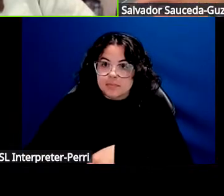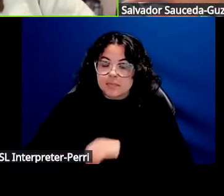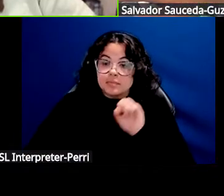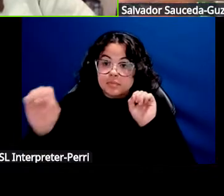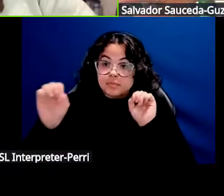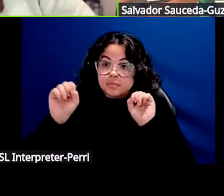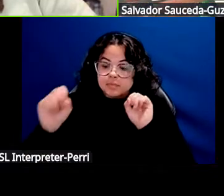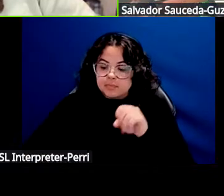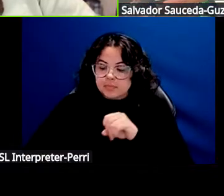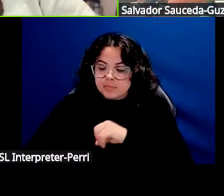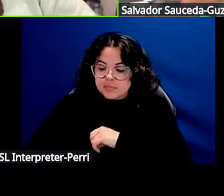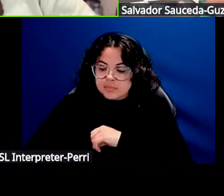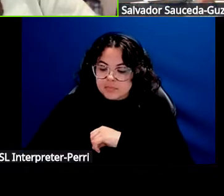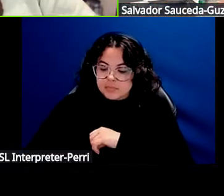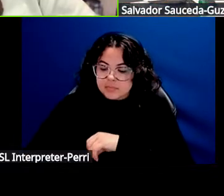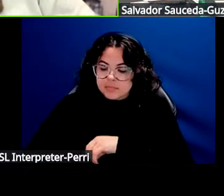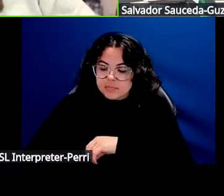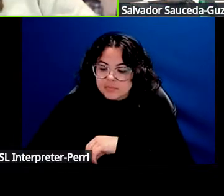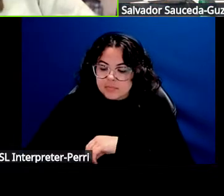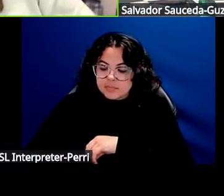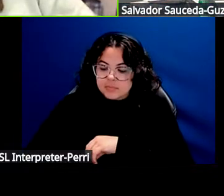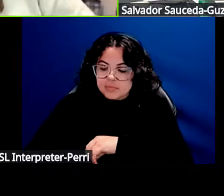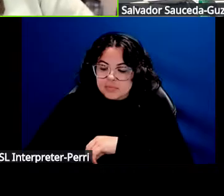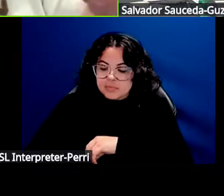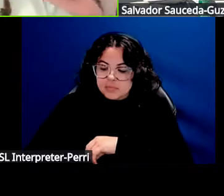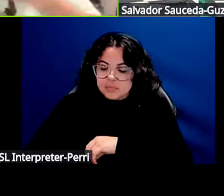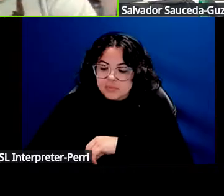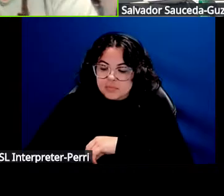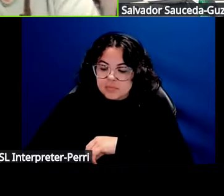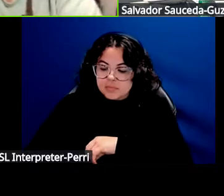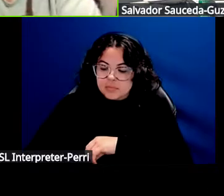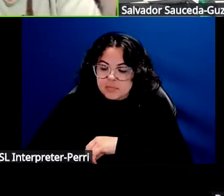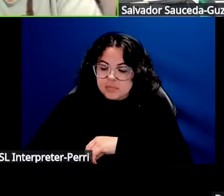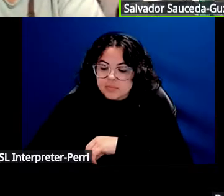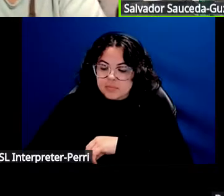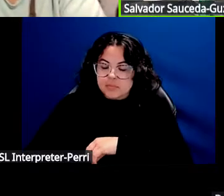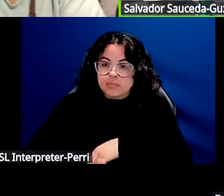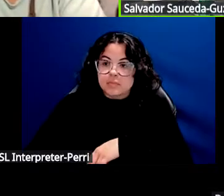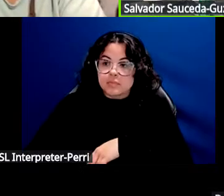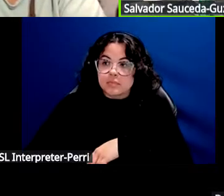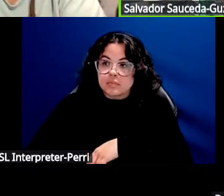Okay. The nays have it.